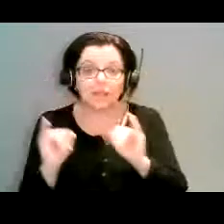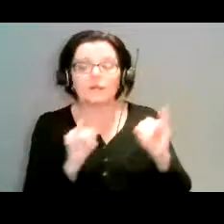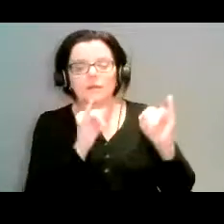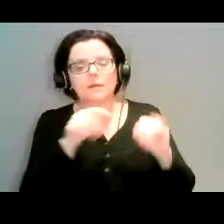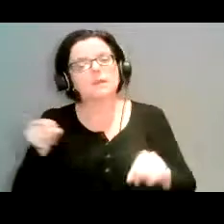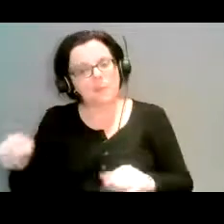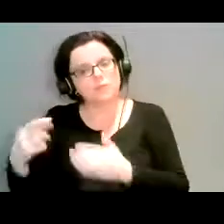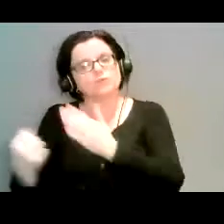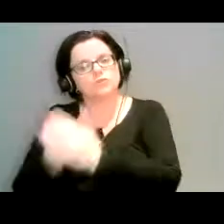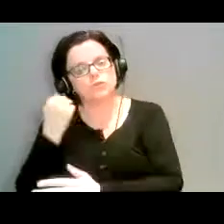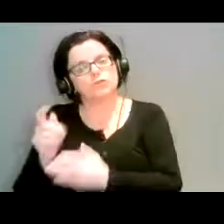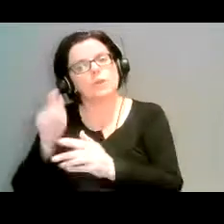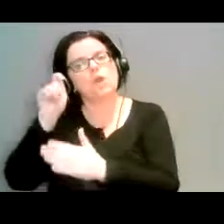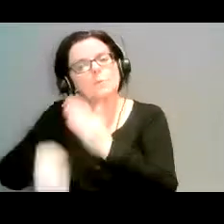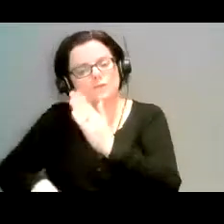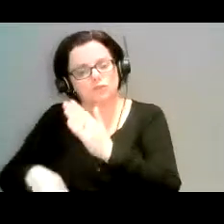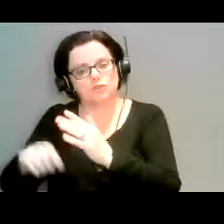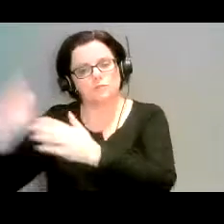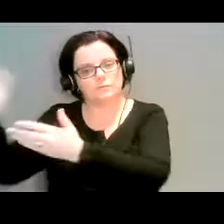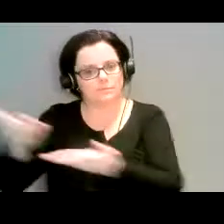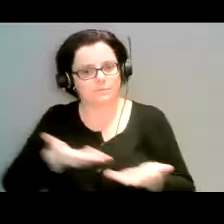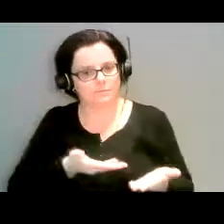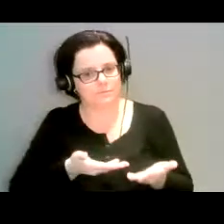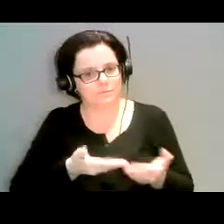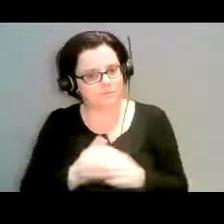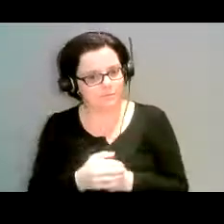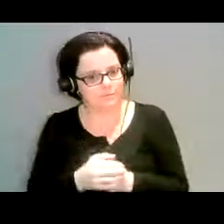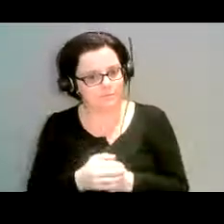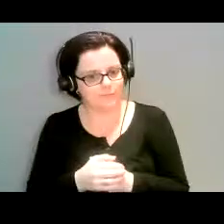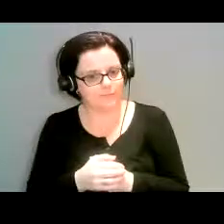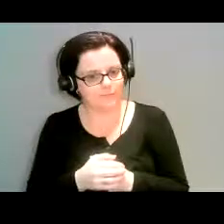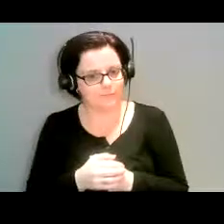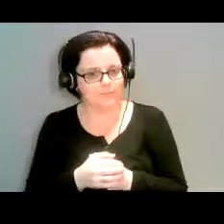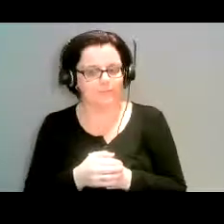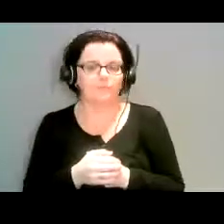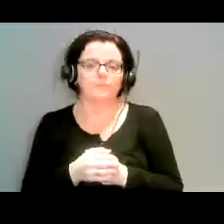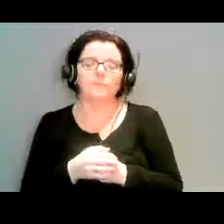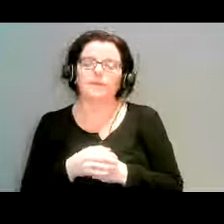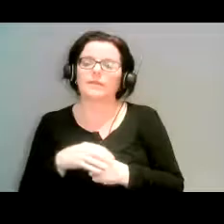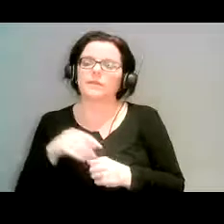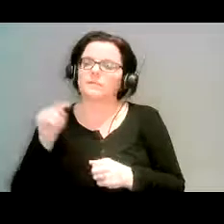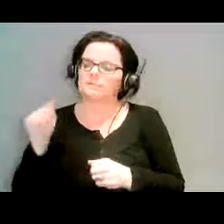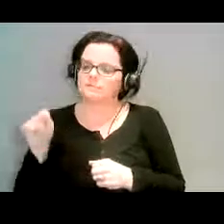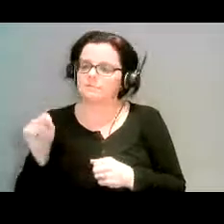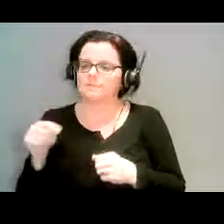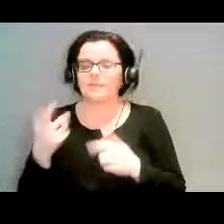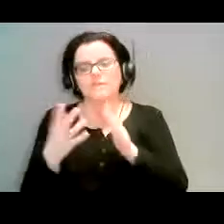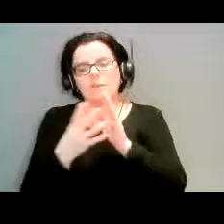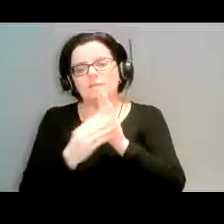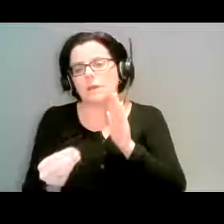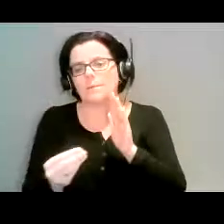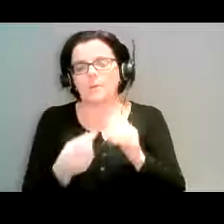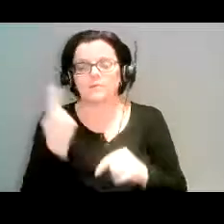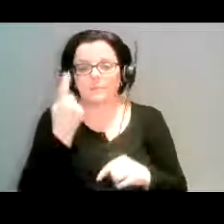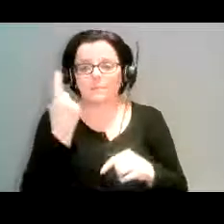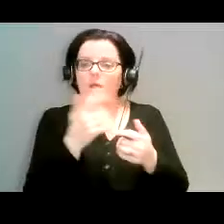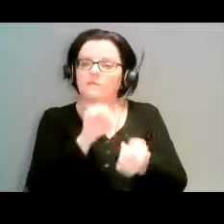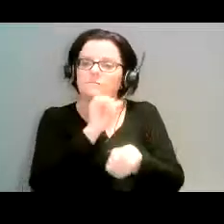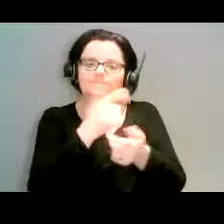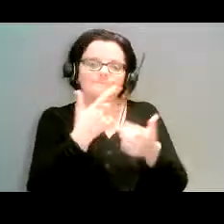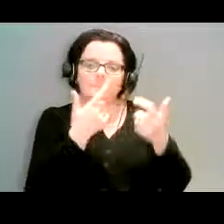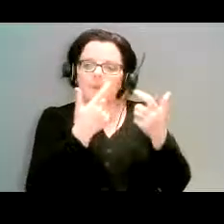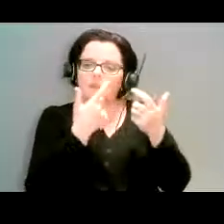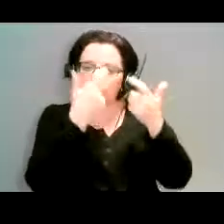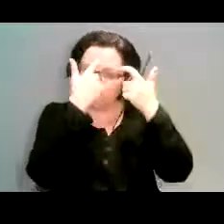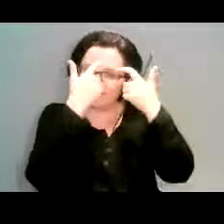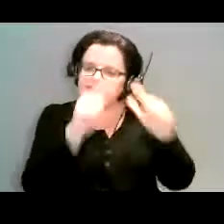commission this. But so this especially is important for people who are kind of stuck in residential facilities because